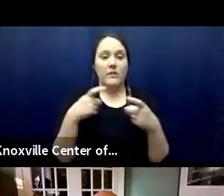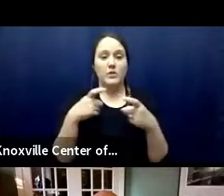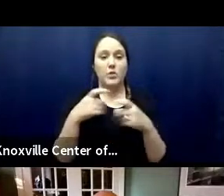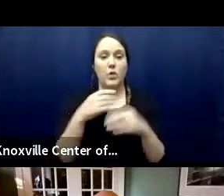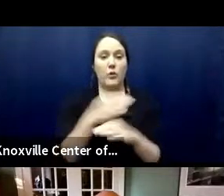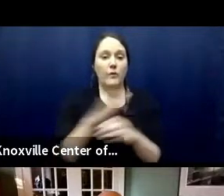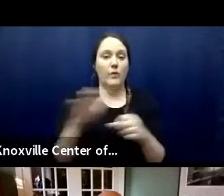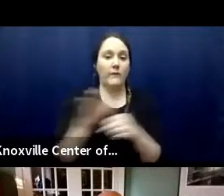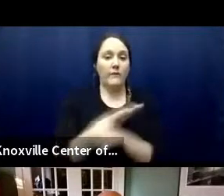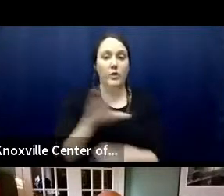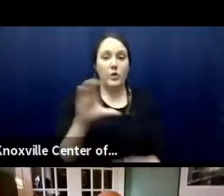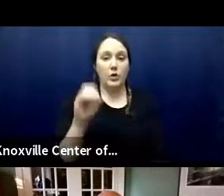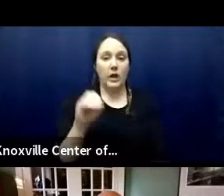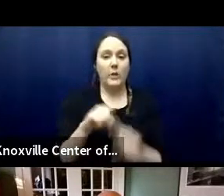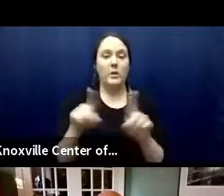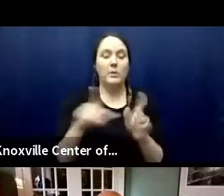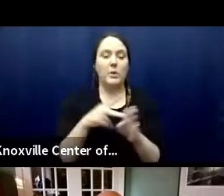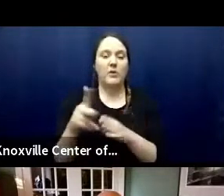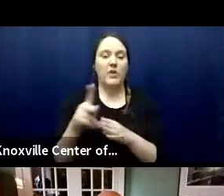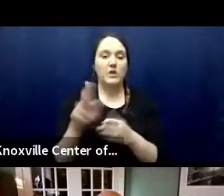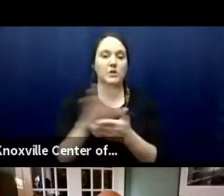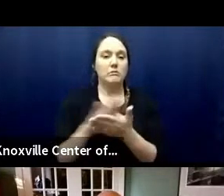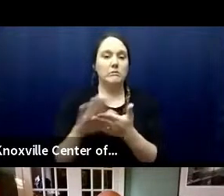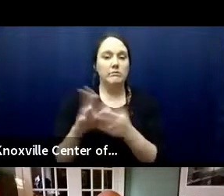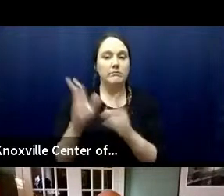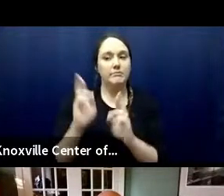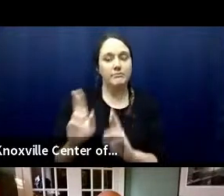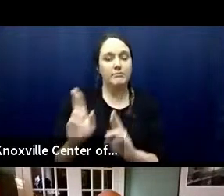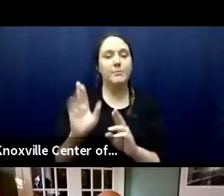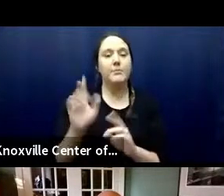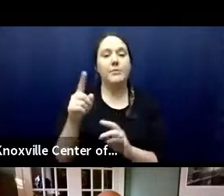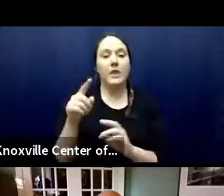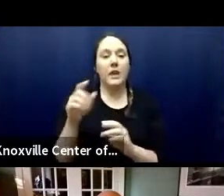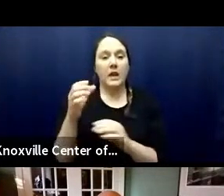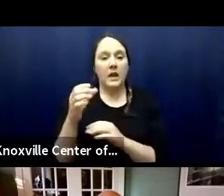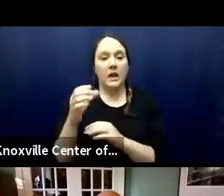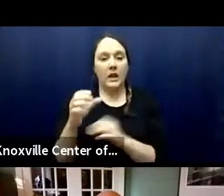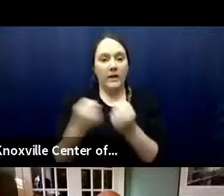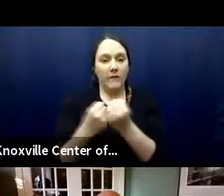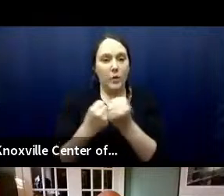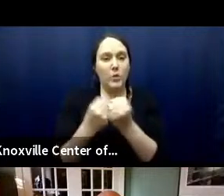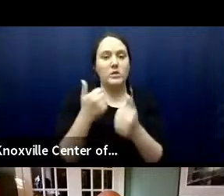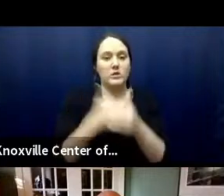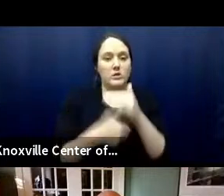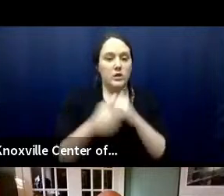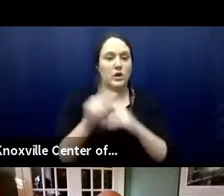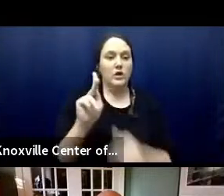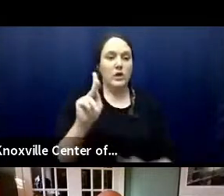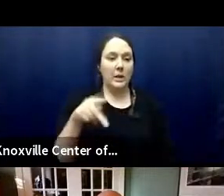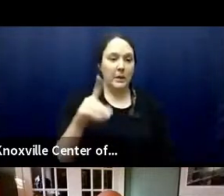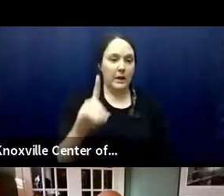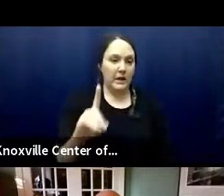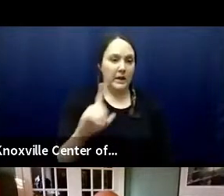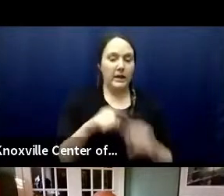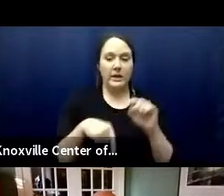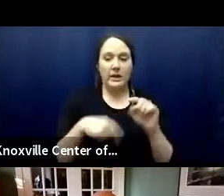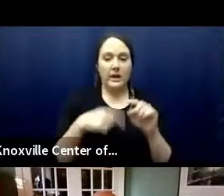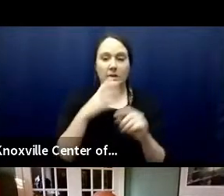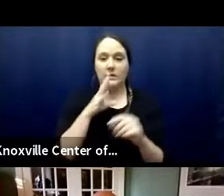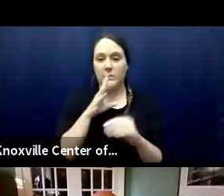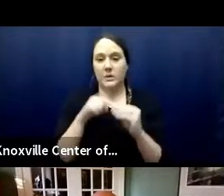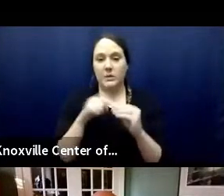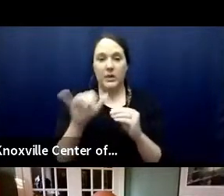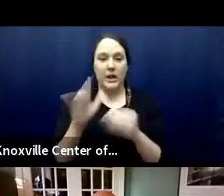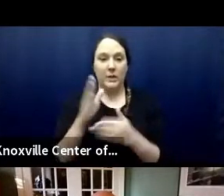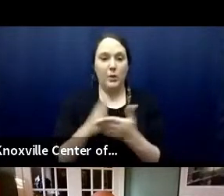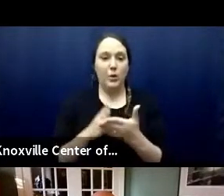county, but as professional courtesy, those things are enforced by KPD. So I can't speak to that enforcement part